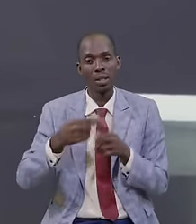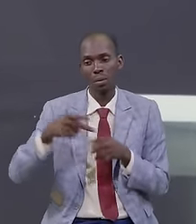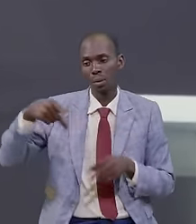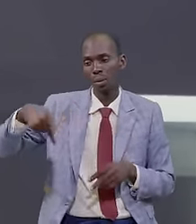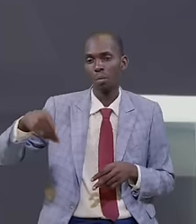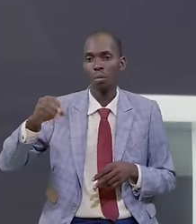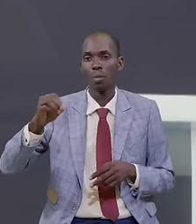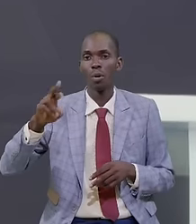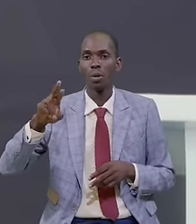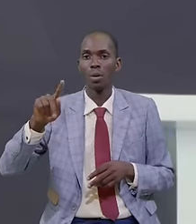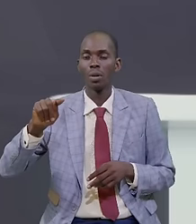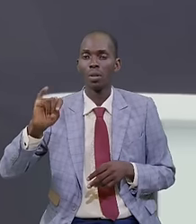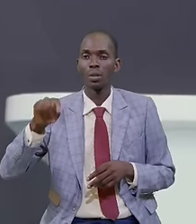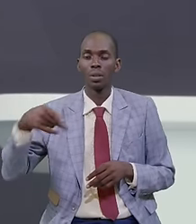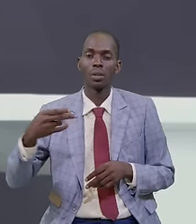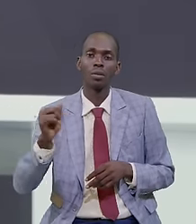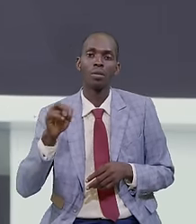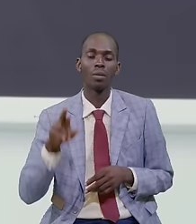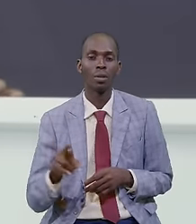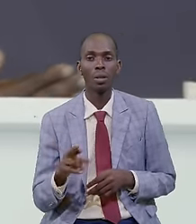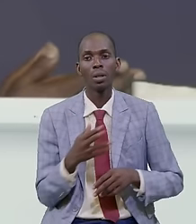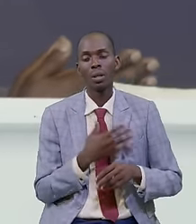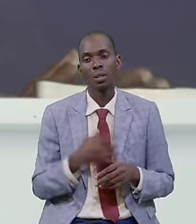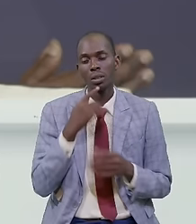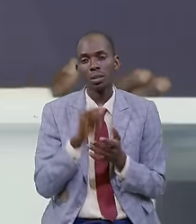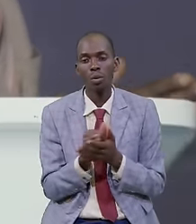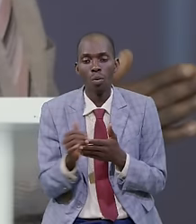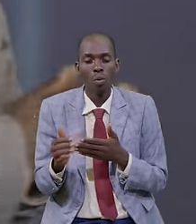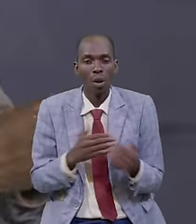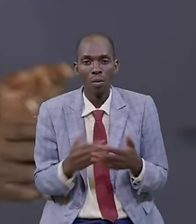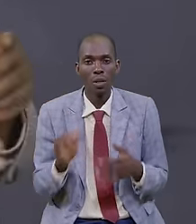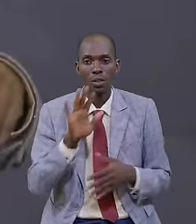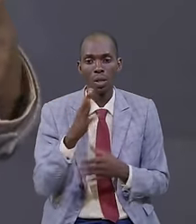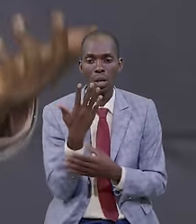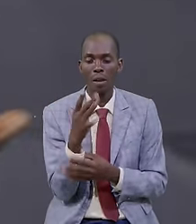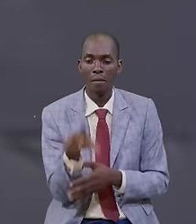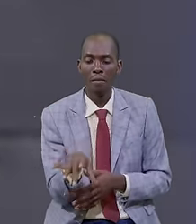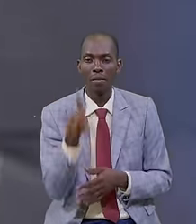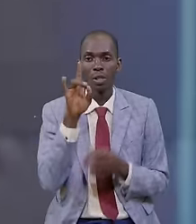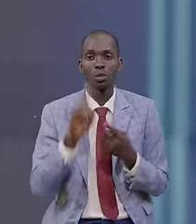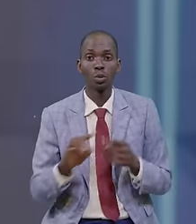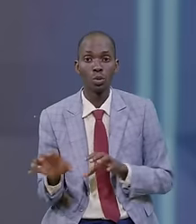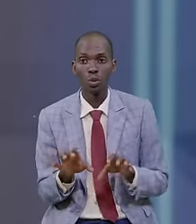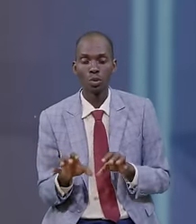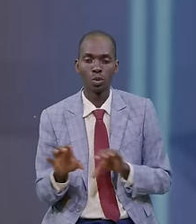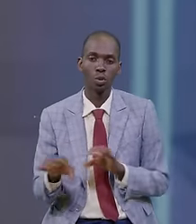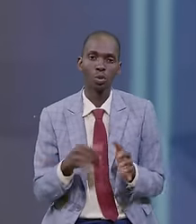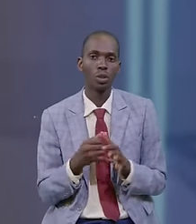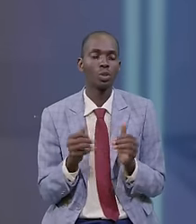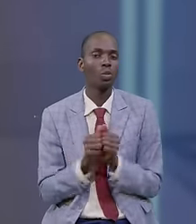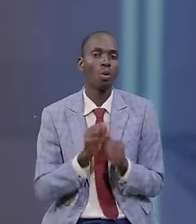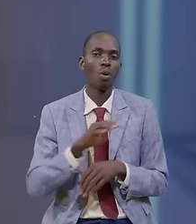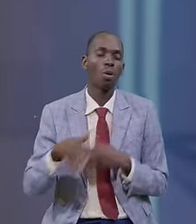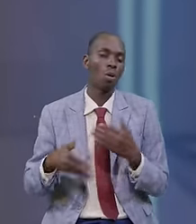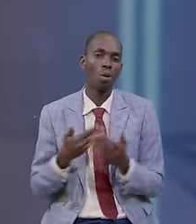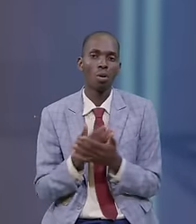there, whatsoever your hand finds to do, do it with all your might, with